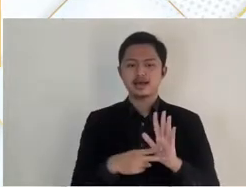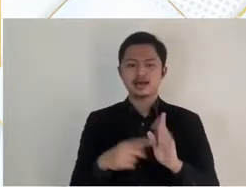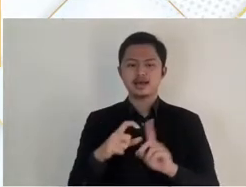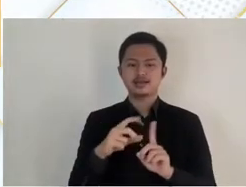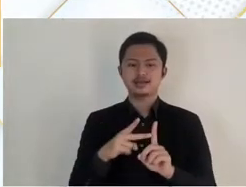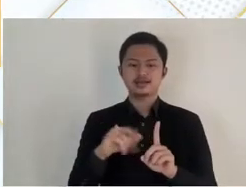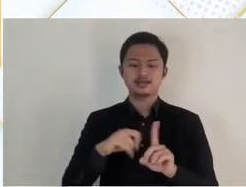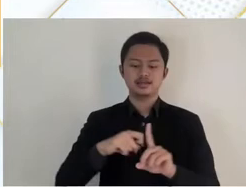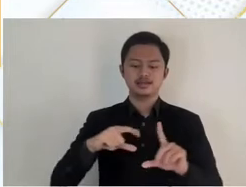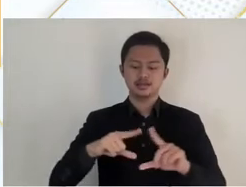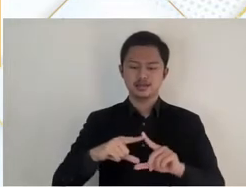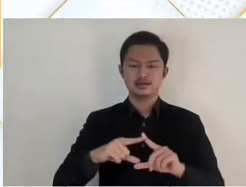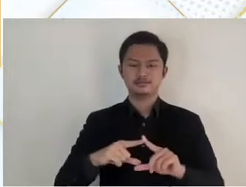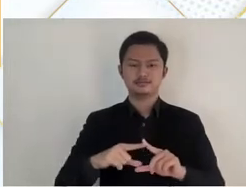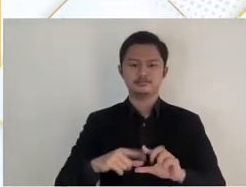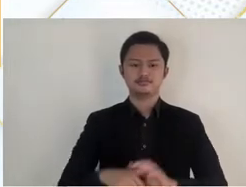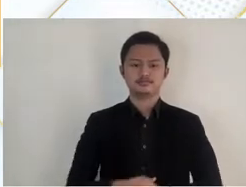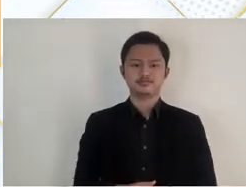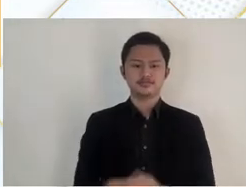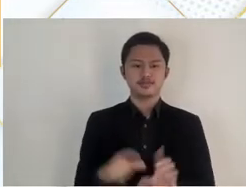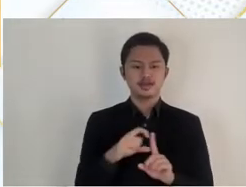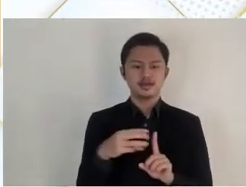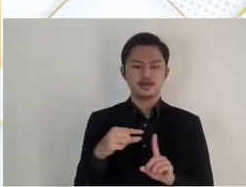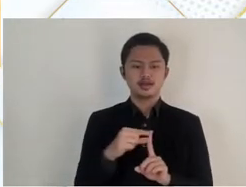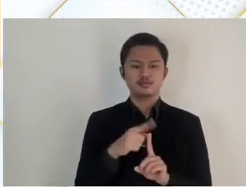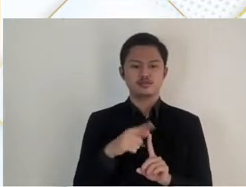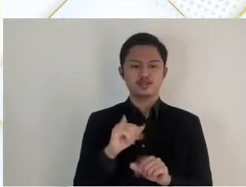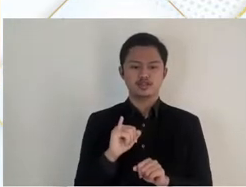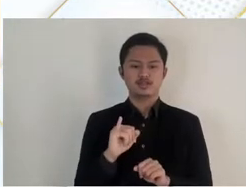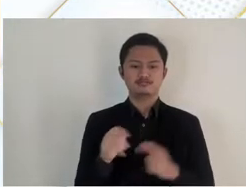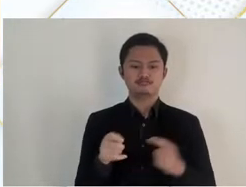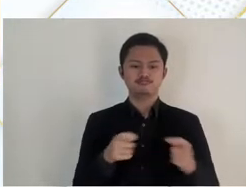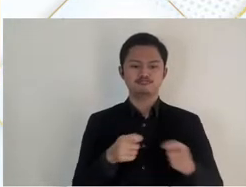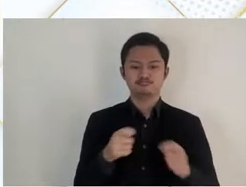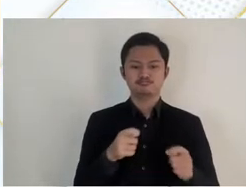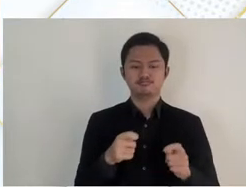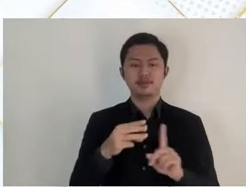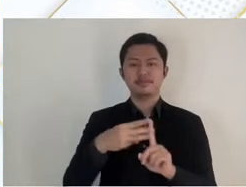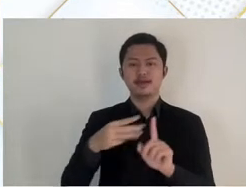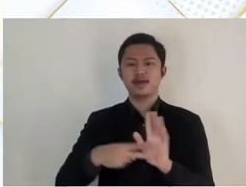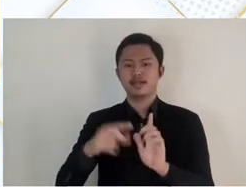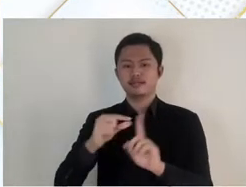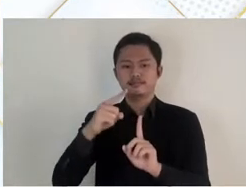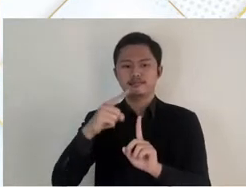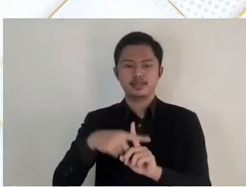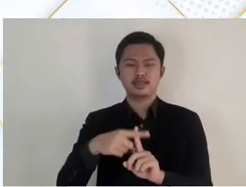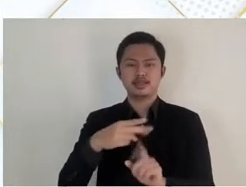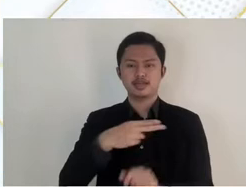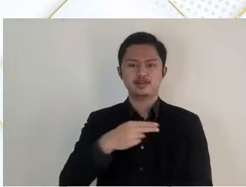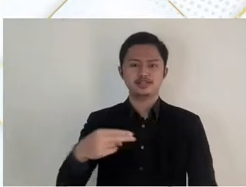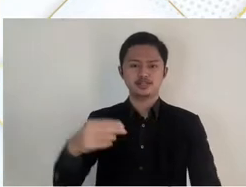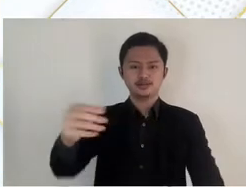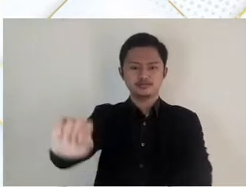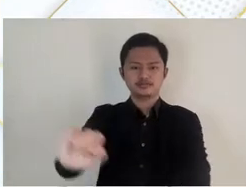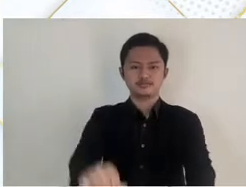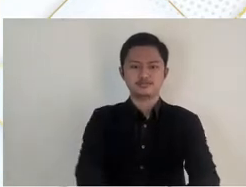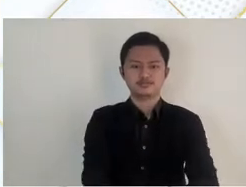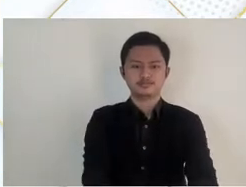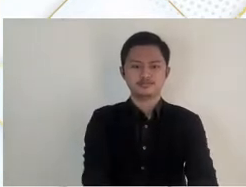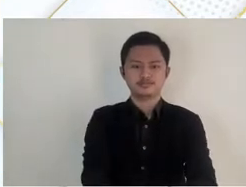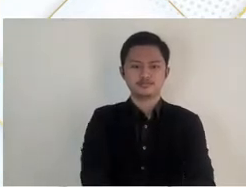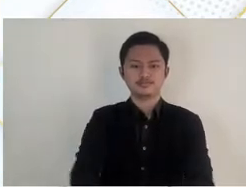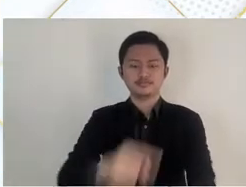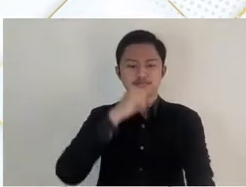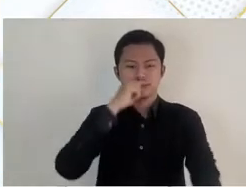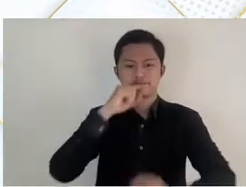Pandika Krishna Yudanto, Deputy for International Cooperation, National Counterterrorism Agency, Indonesia. Pandika, based on